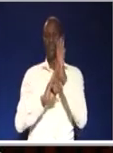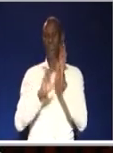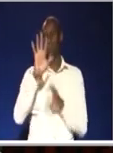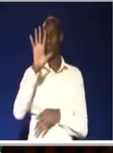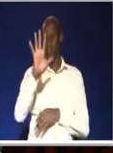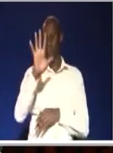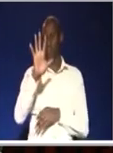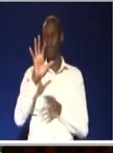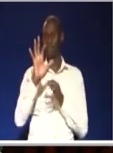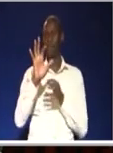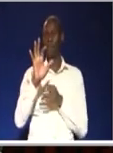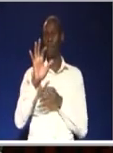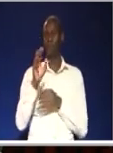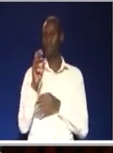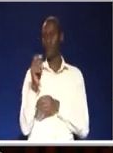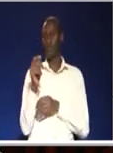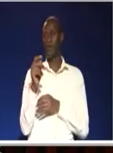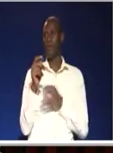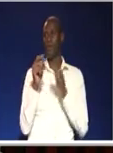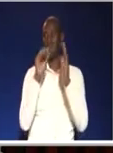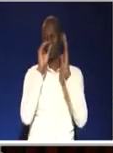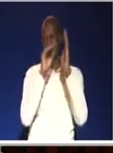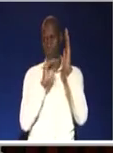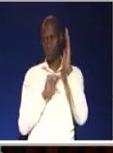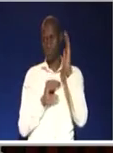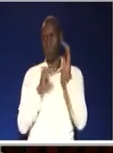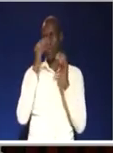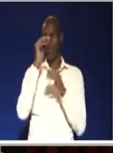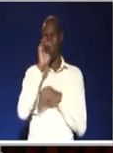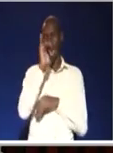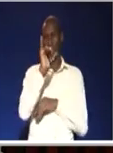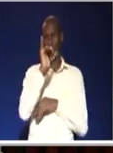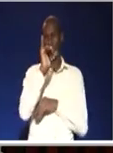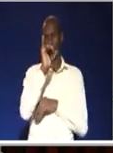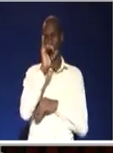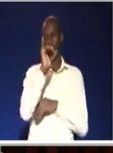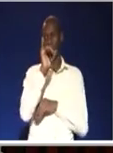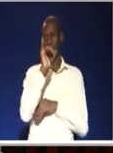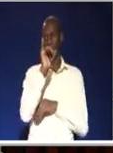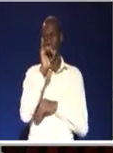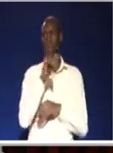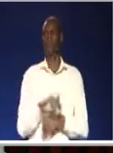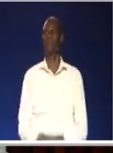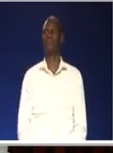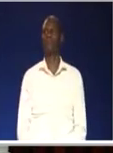shillings. So we label our y-axis.